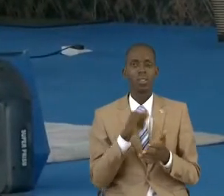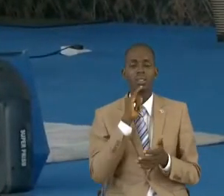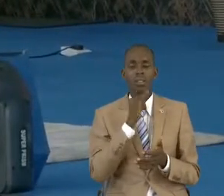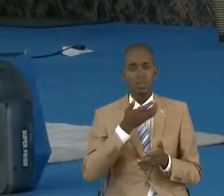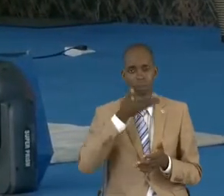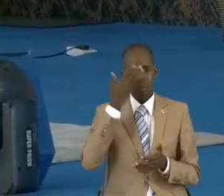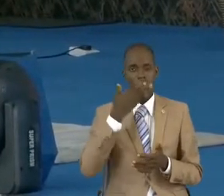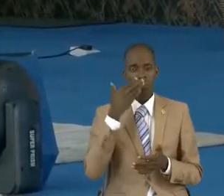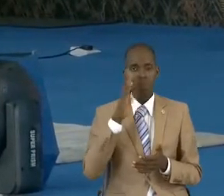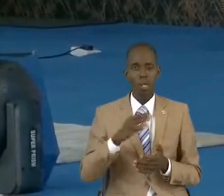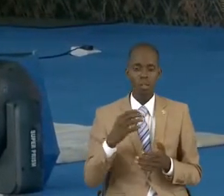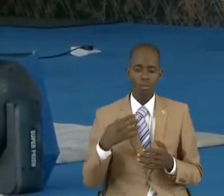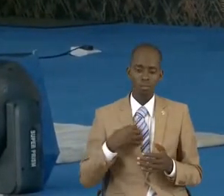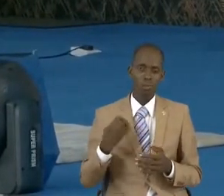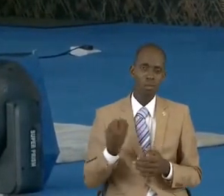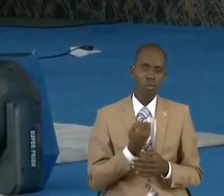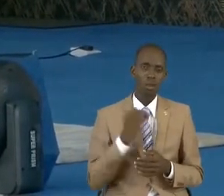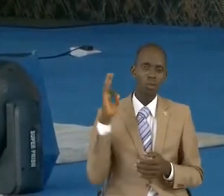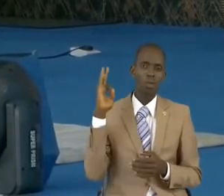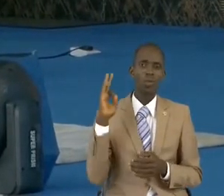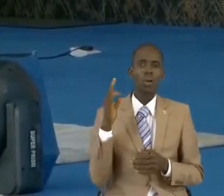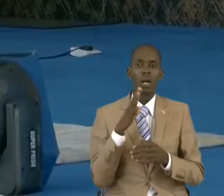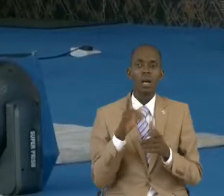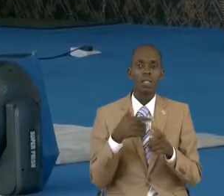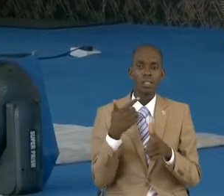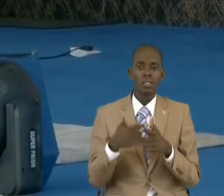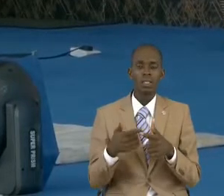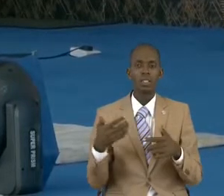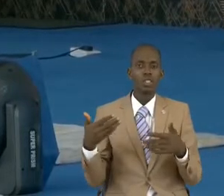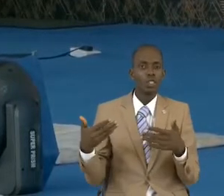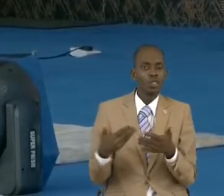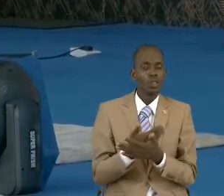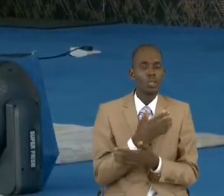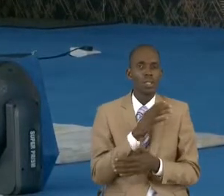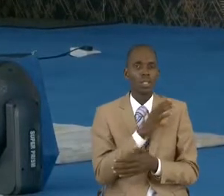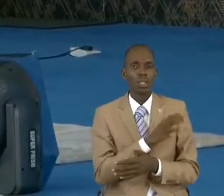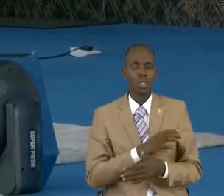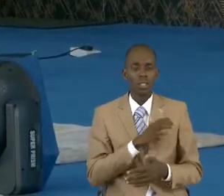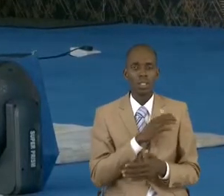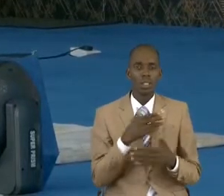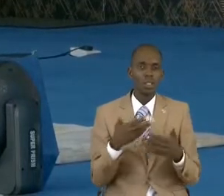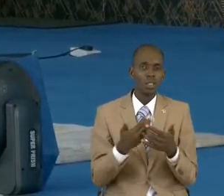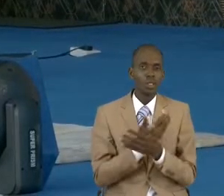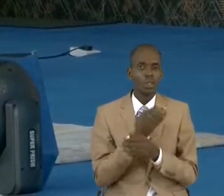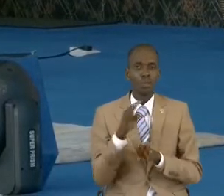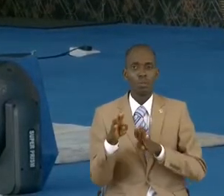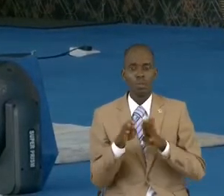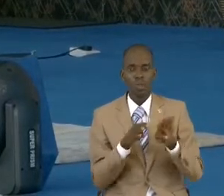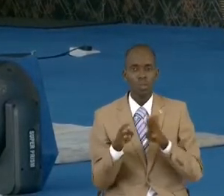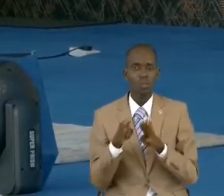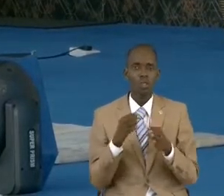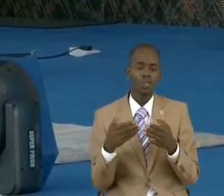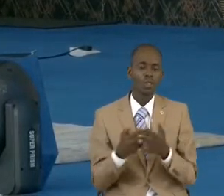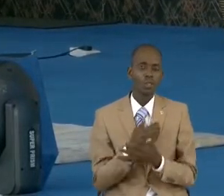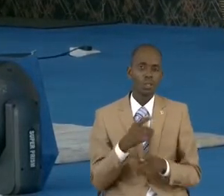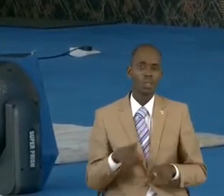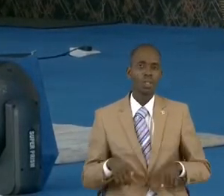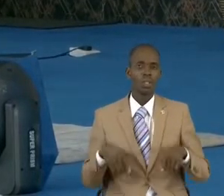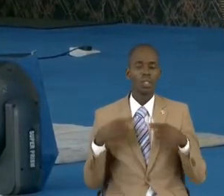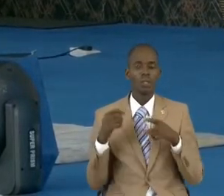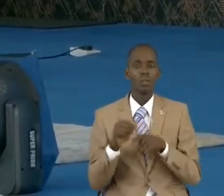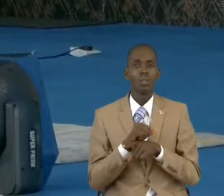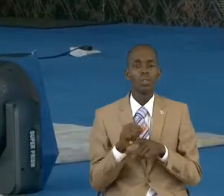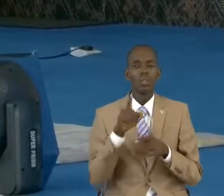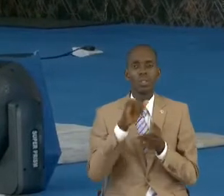then the new character and the new behavior and the new lifestyle that he put on, the new